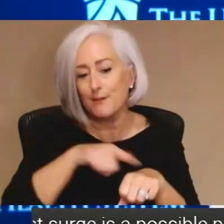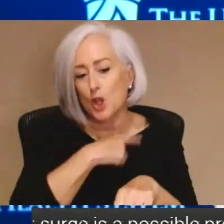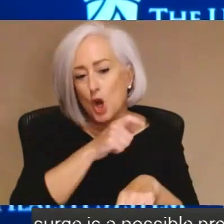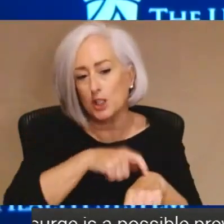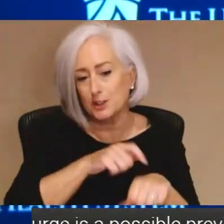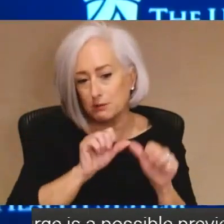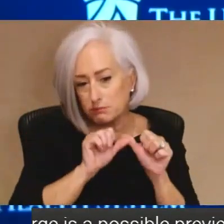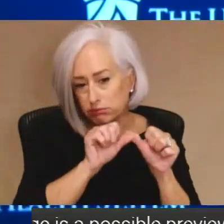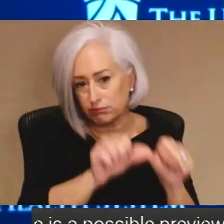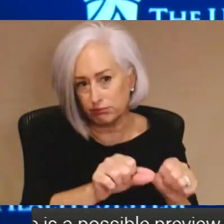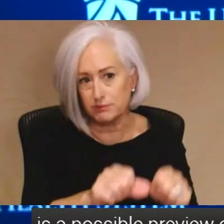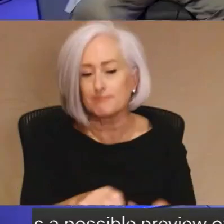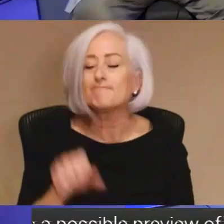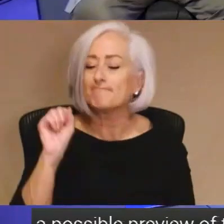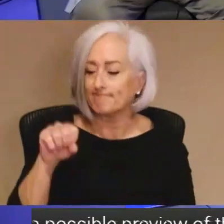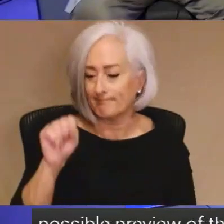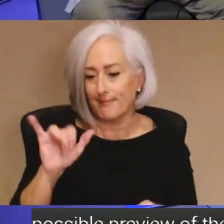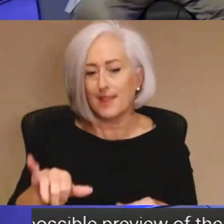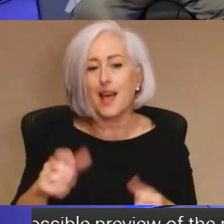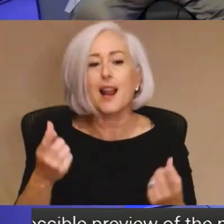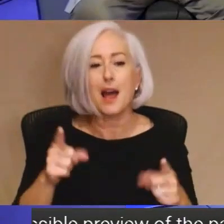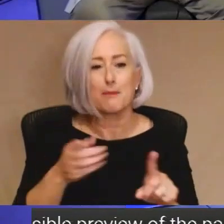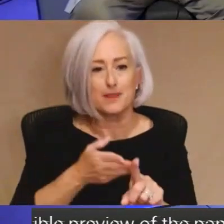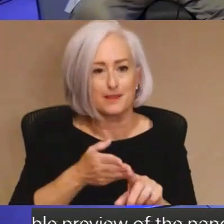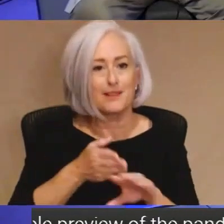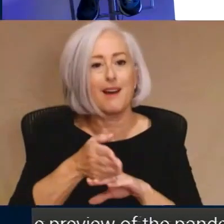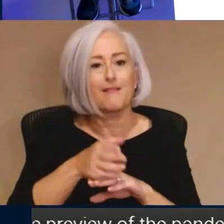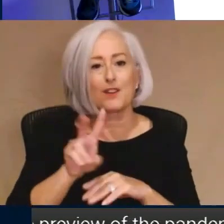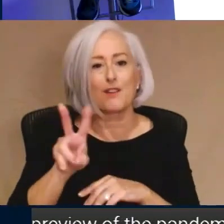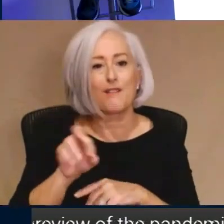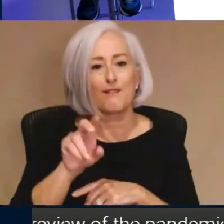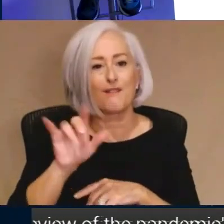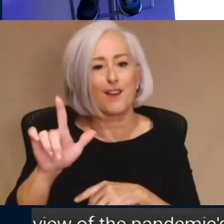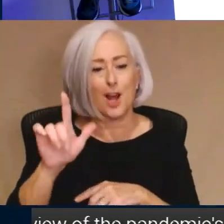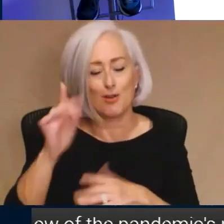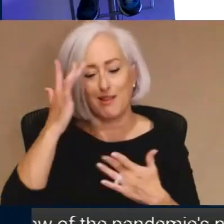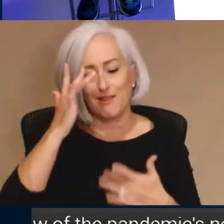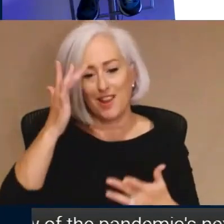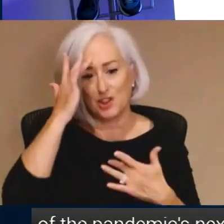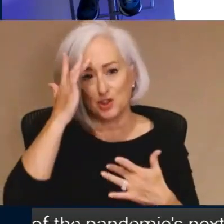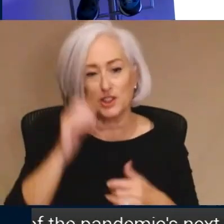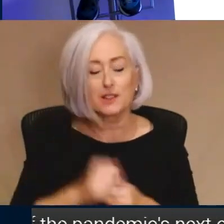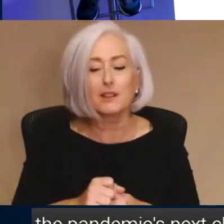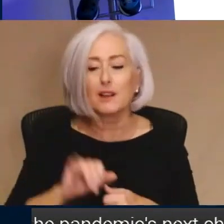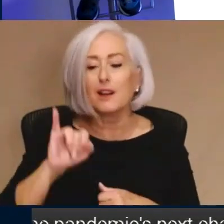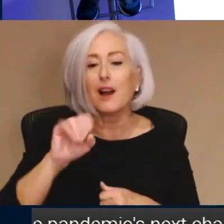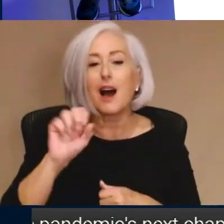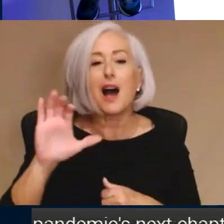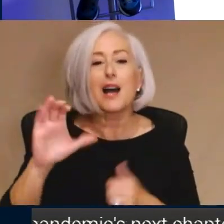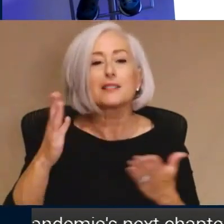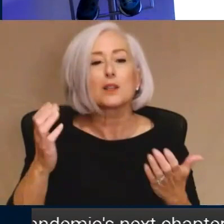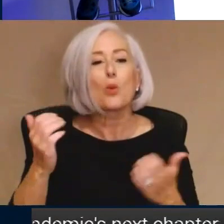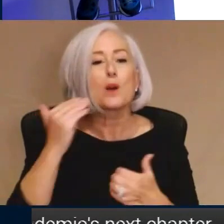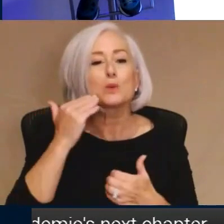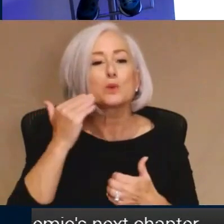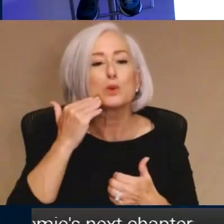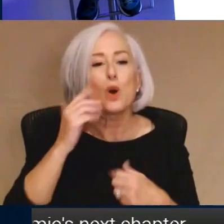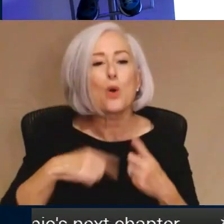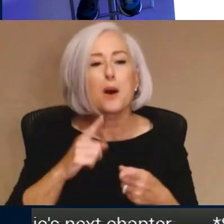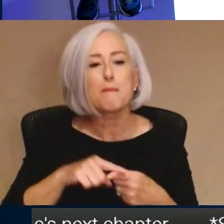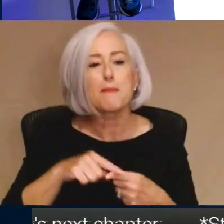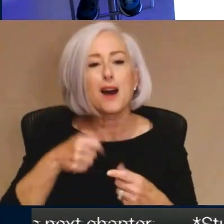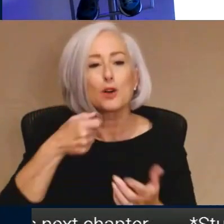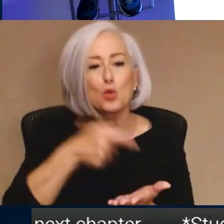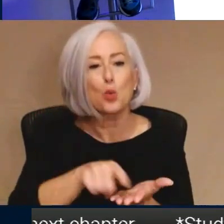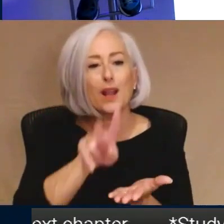viral infections. All right. Dr. Hawkinson, I got a couple questions for you. Isaac wants to know, any thoughts from Hawkeye on the relapse cases